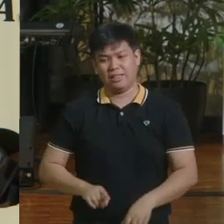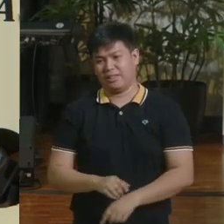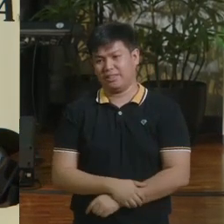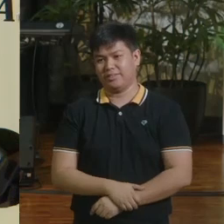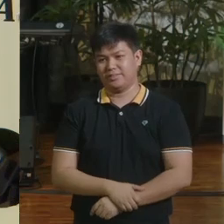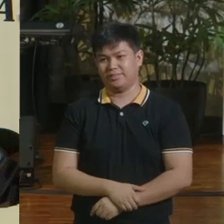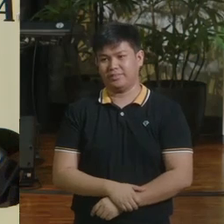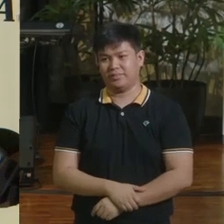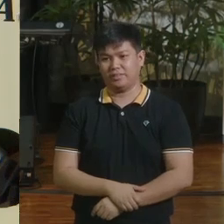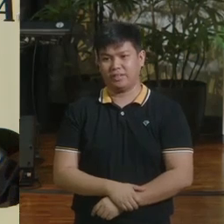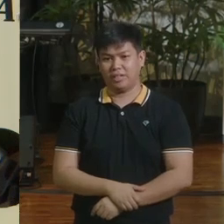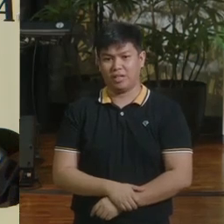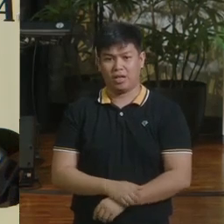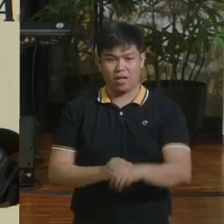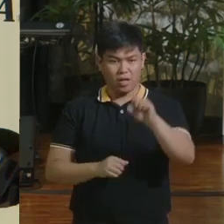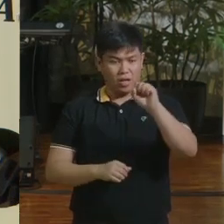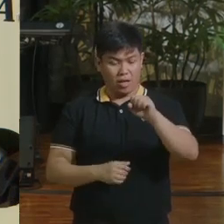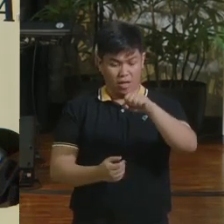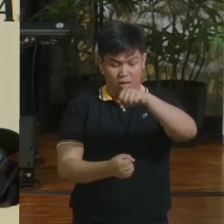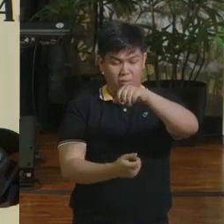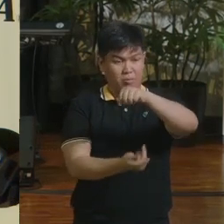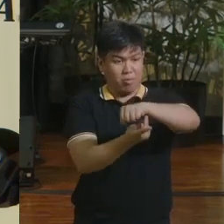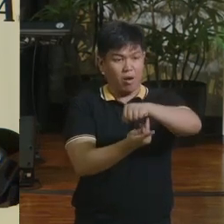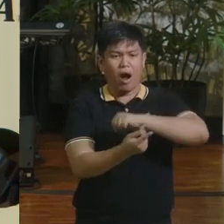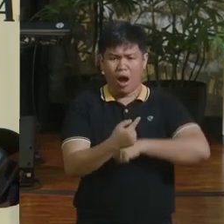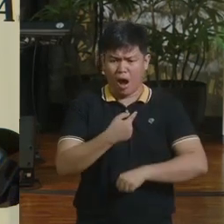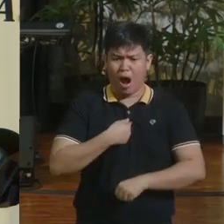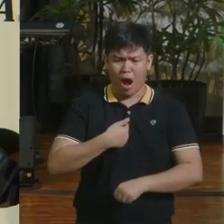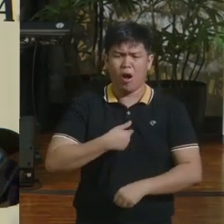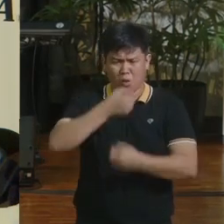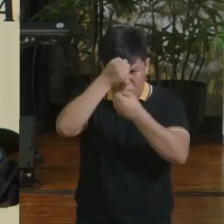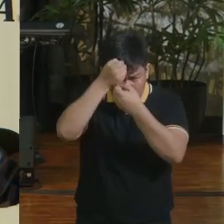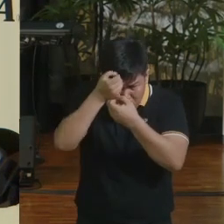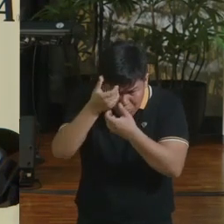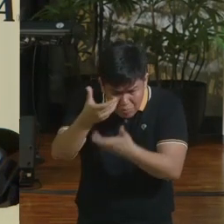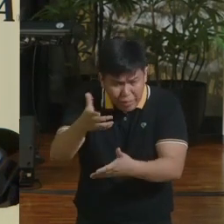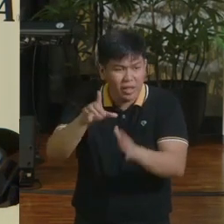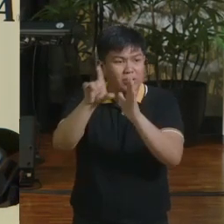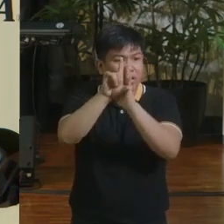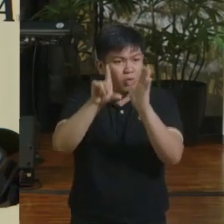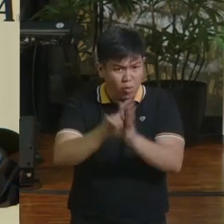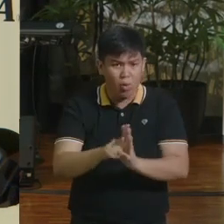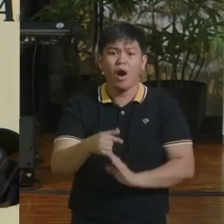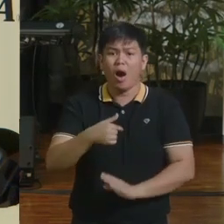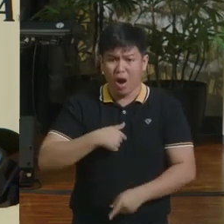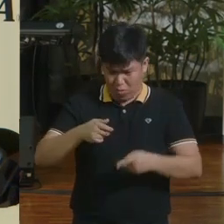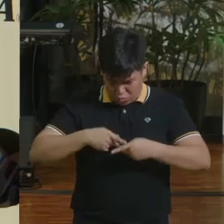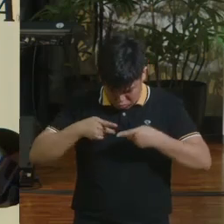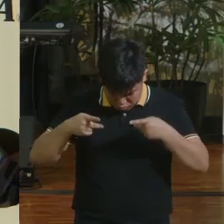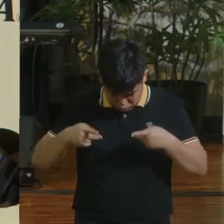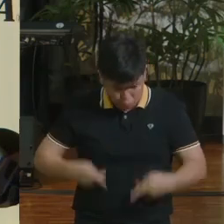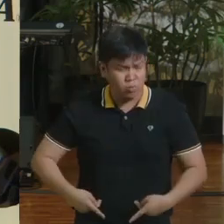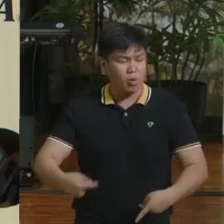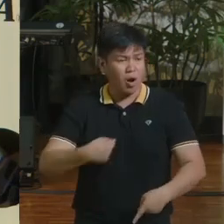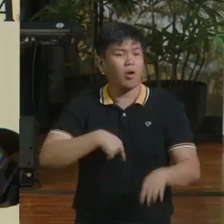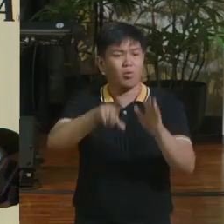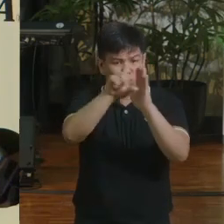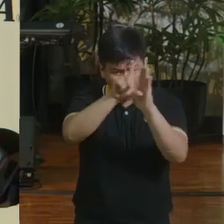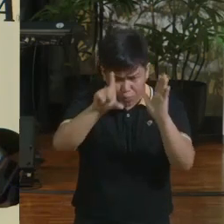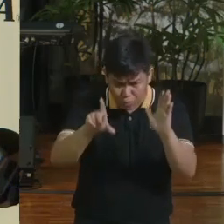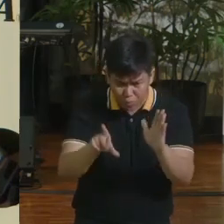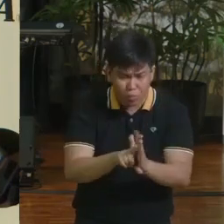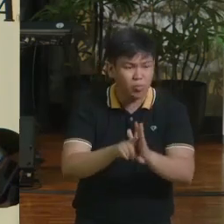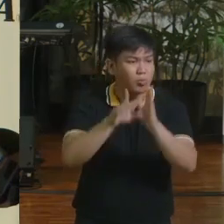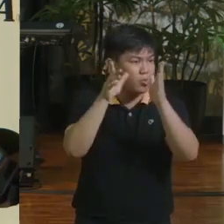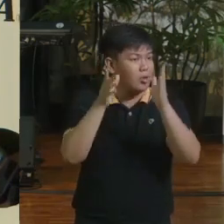A Hebrew of Hebrews, as to the law, a Pharisee, as to zeal, a persecutor of